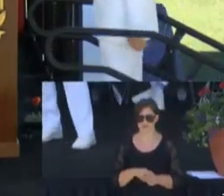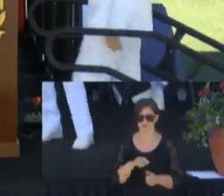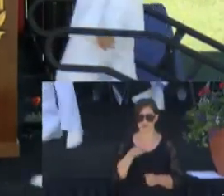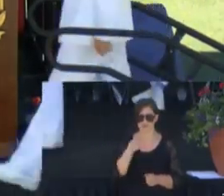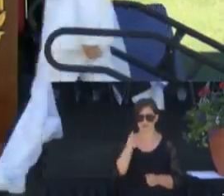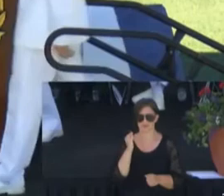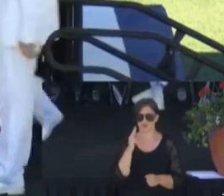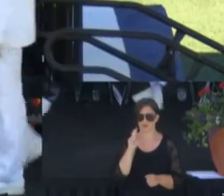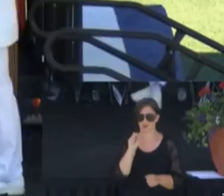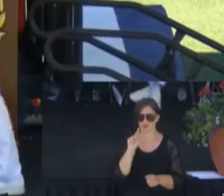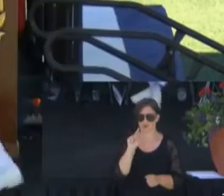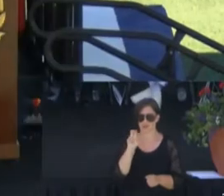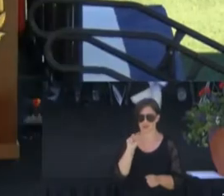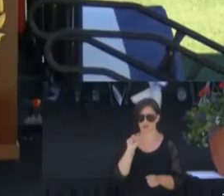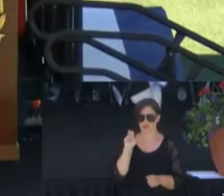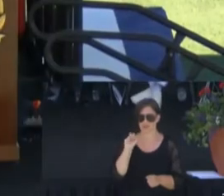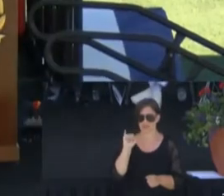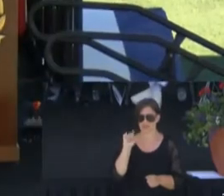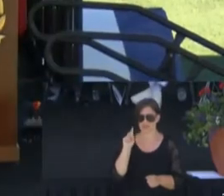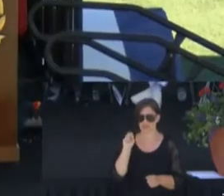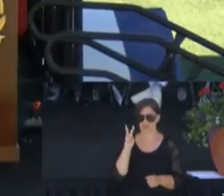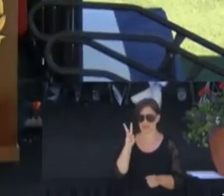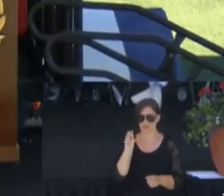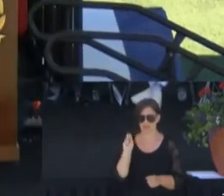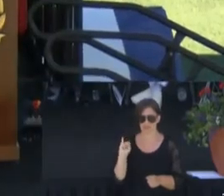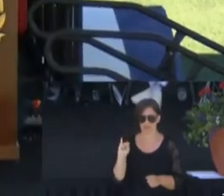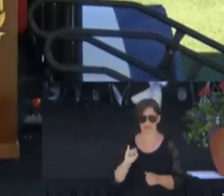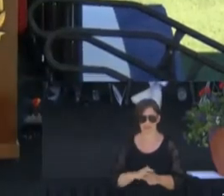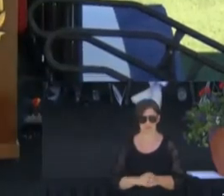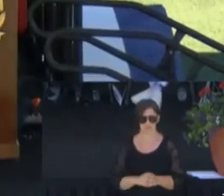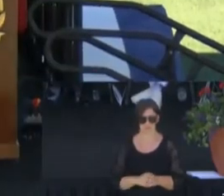Justin Thomas Sidlowski.